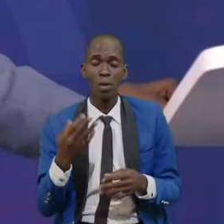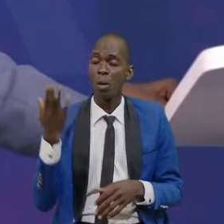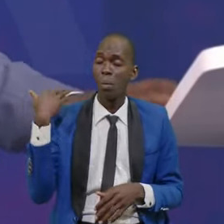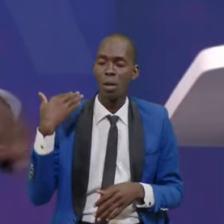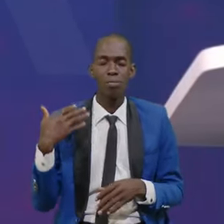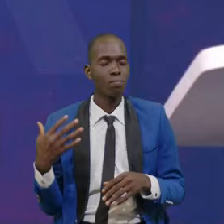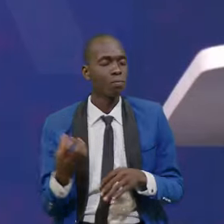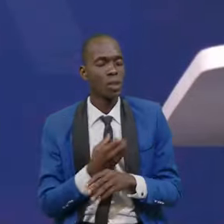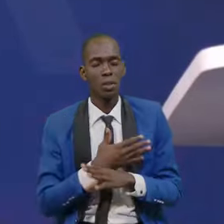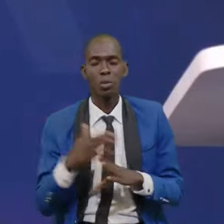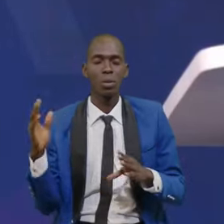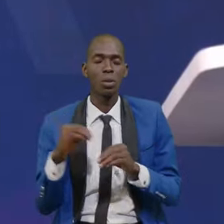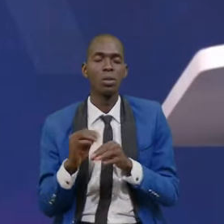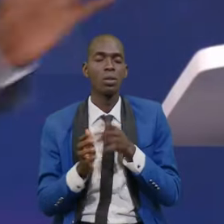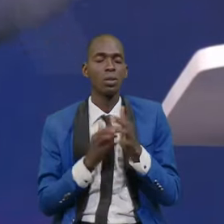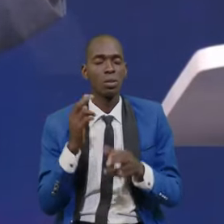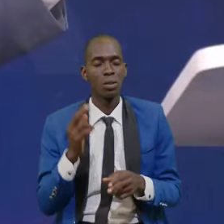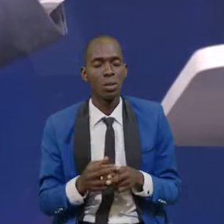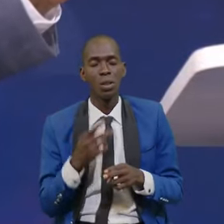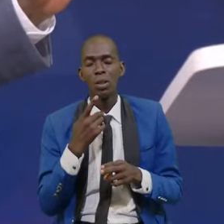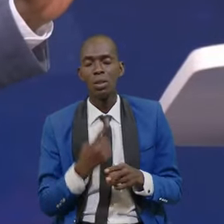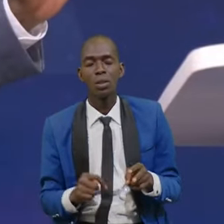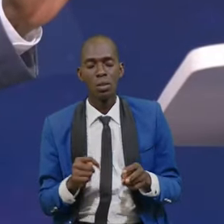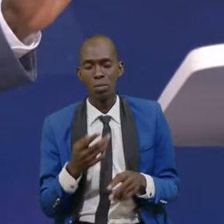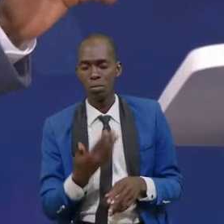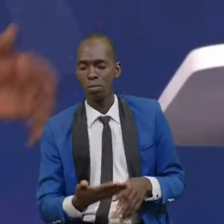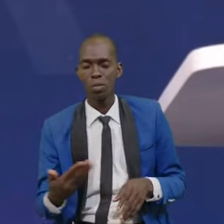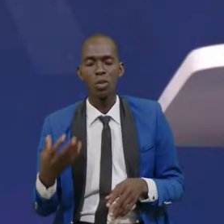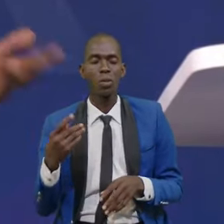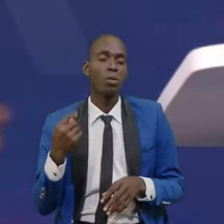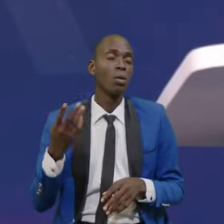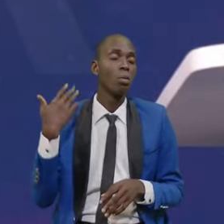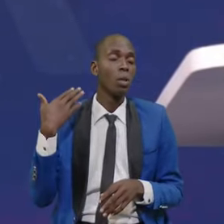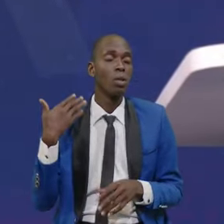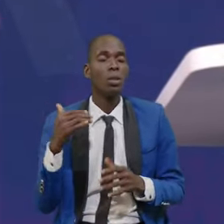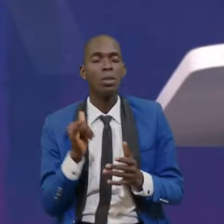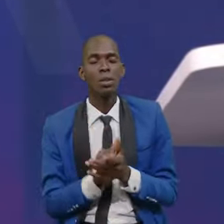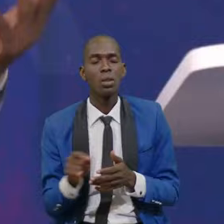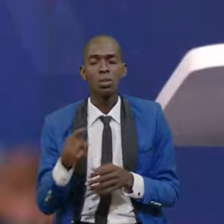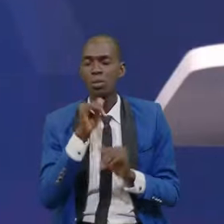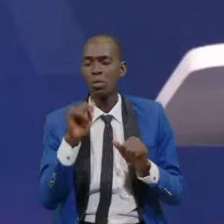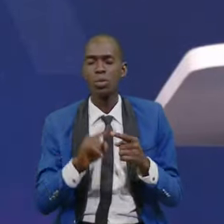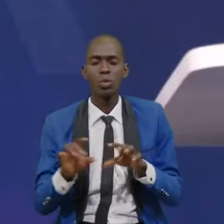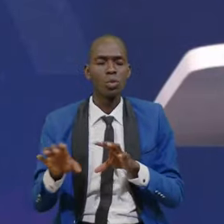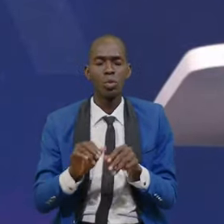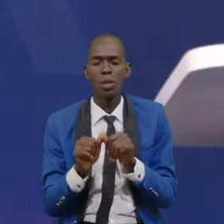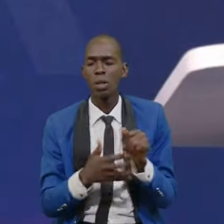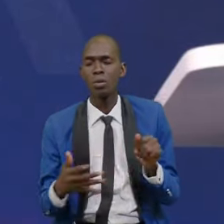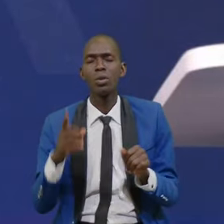past gone. Amen. The poverty of the past, that they could not do everything you wanted them to